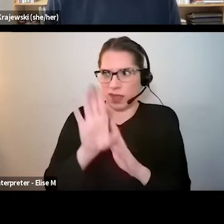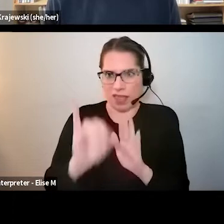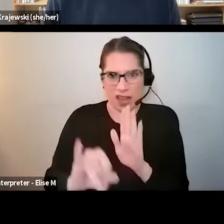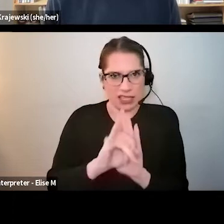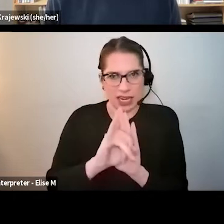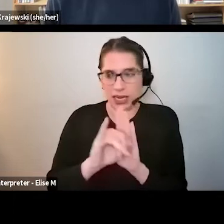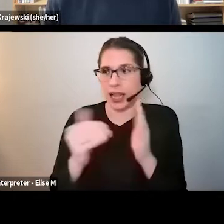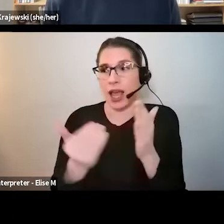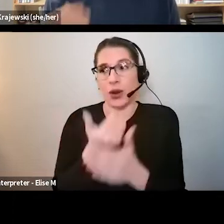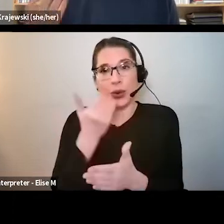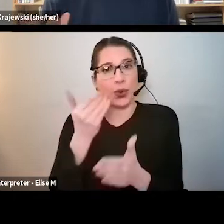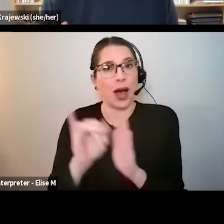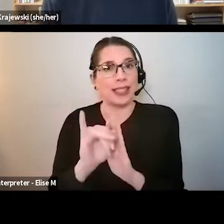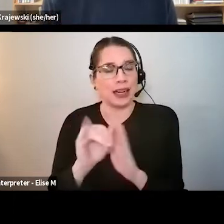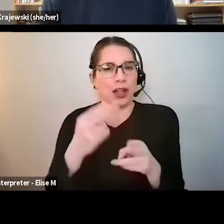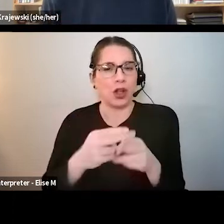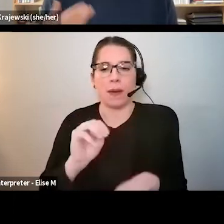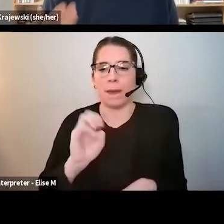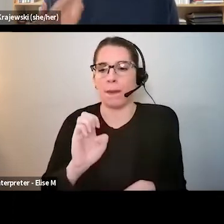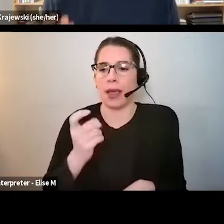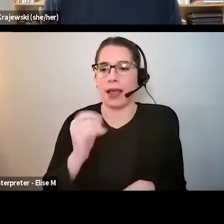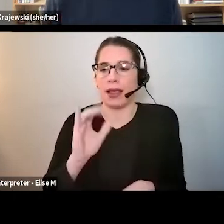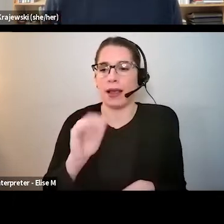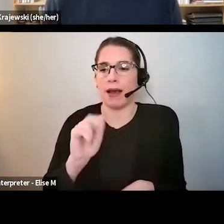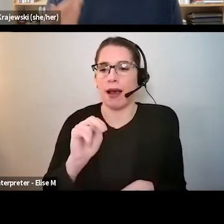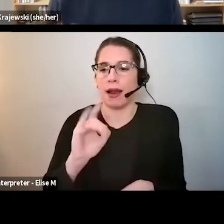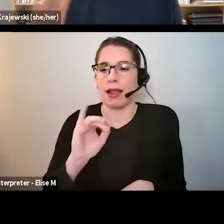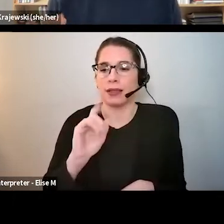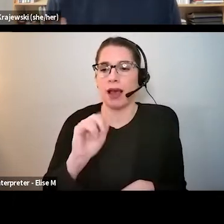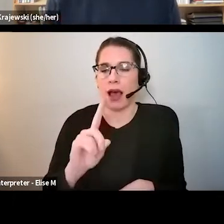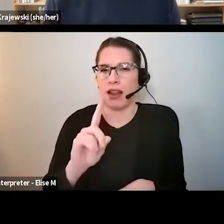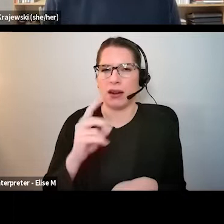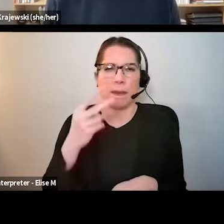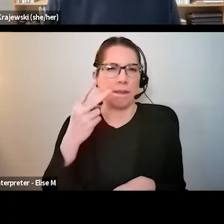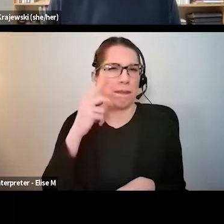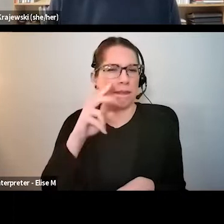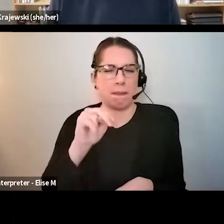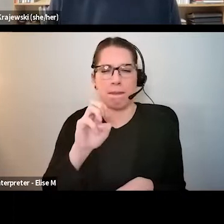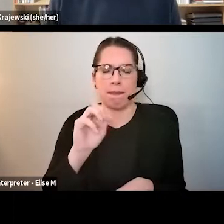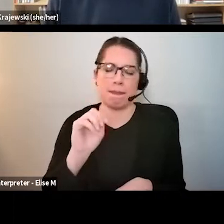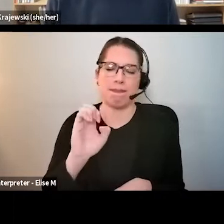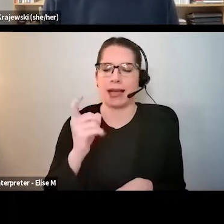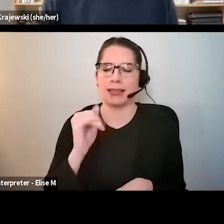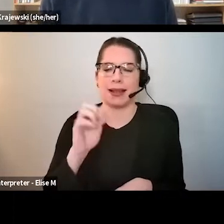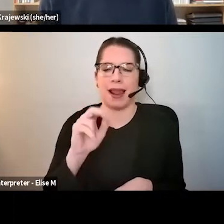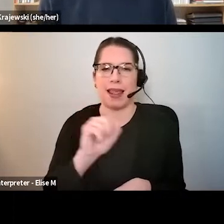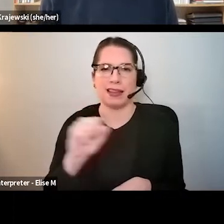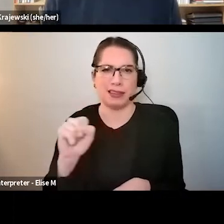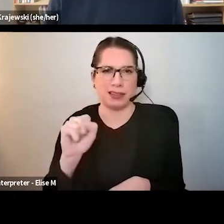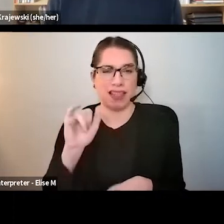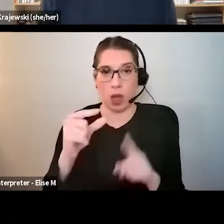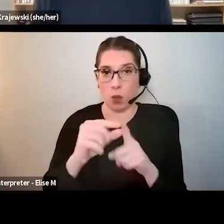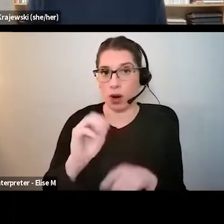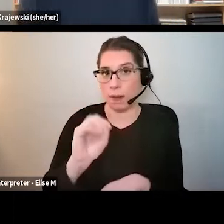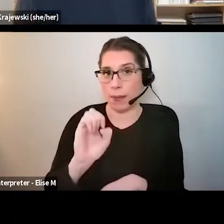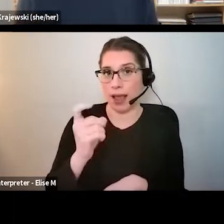or Mexicanness. And I'm going to use that word often tonight, Mexicanidad, so hang on to that. As we will see,